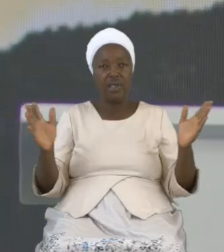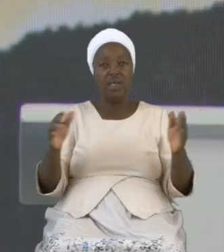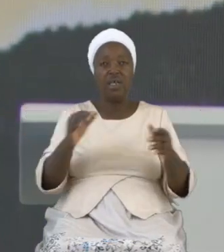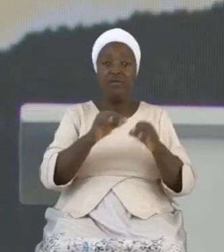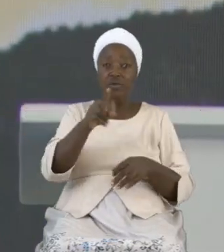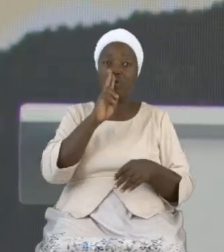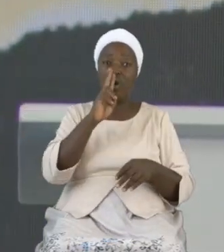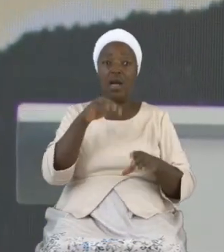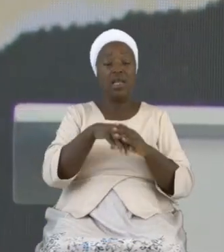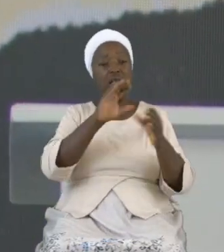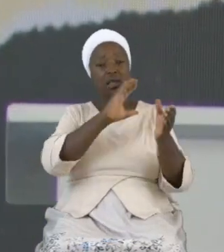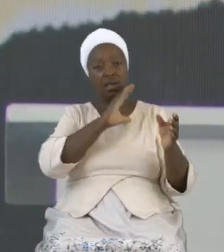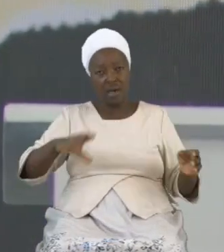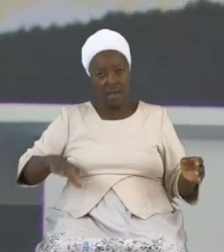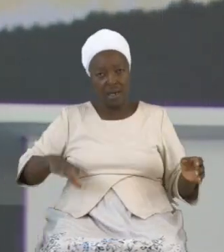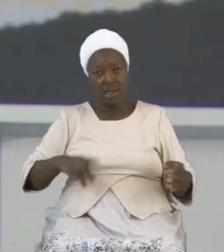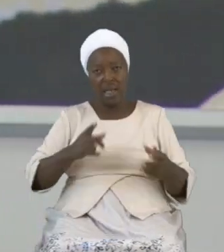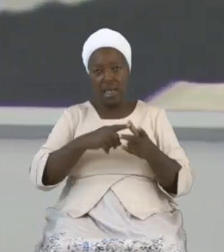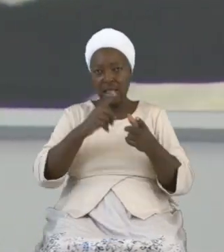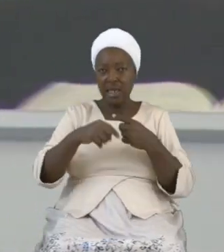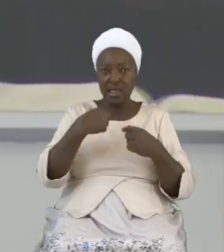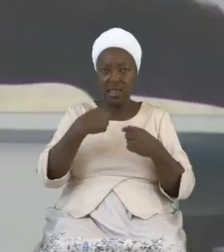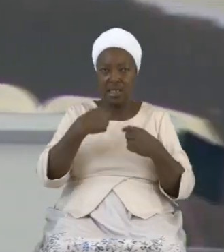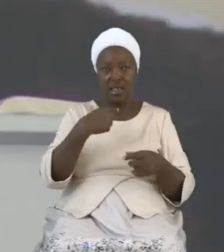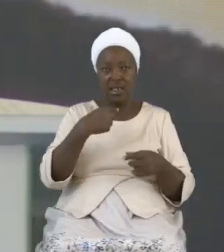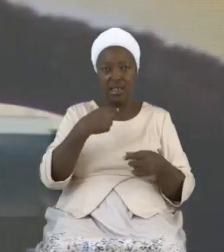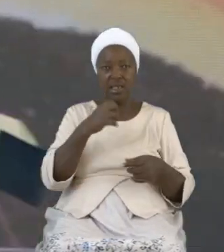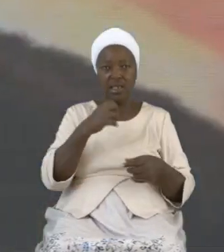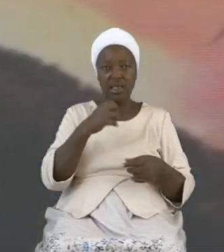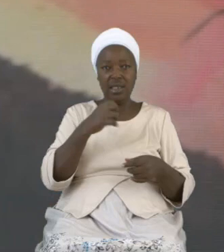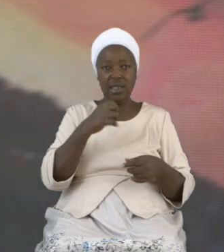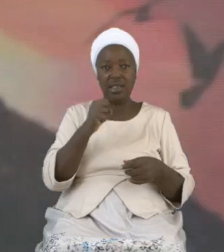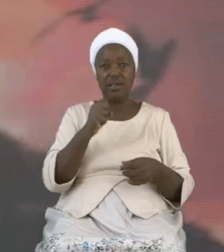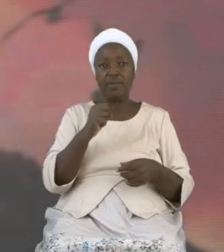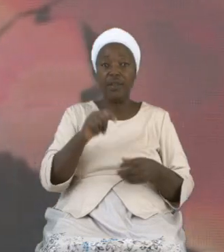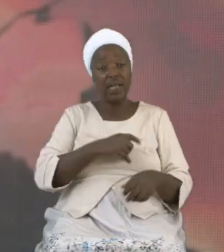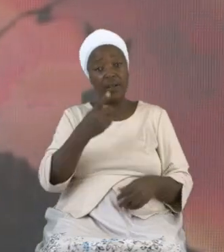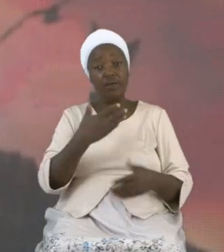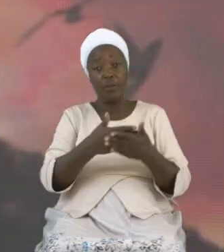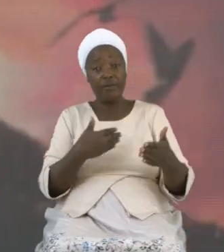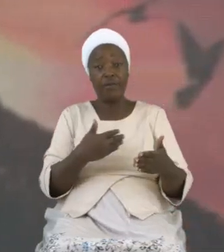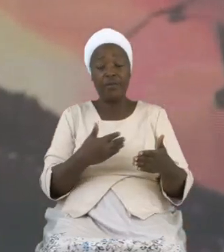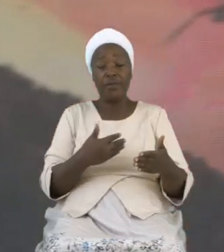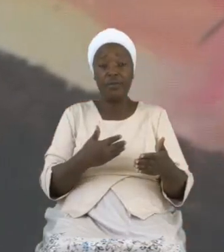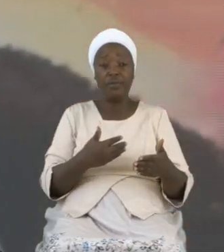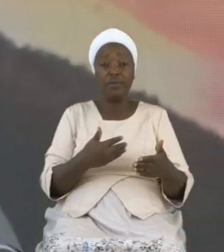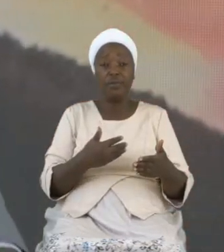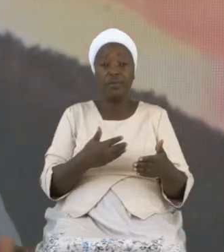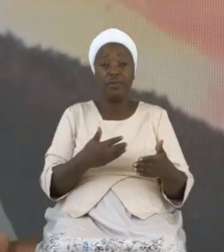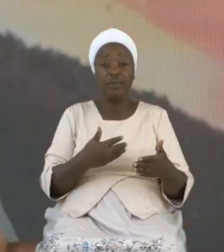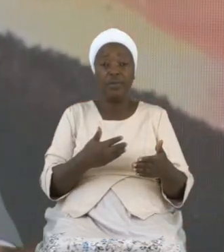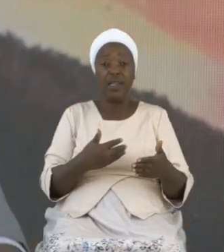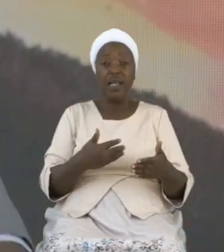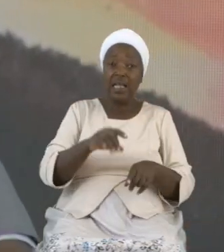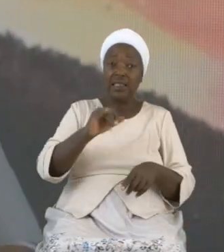Christ. And then it says, of the which I tell you before, As I have